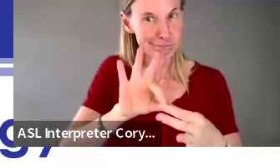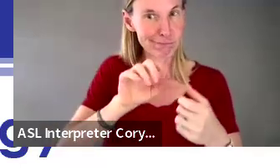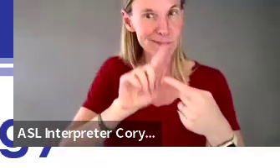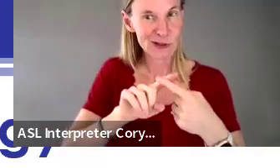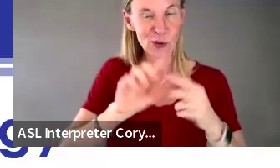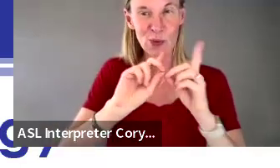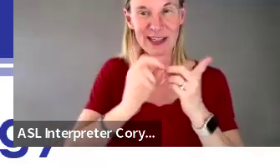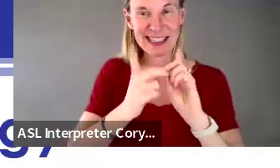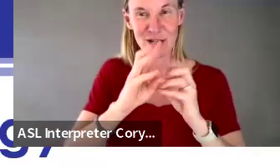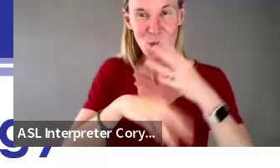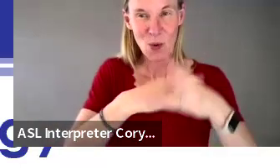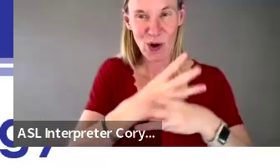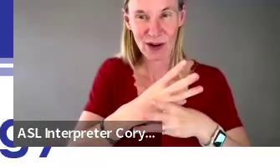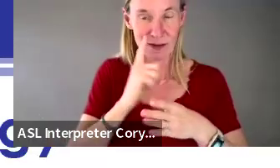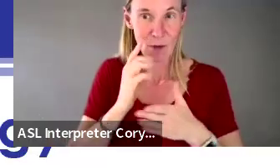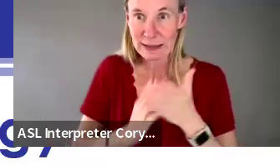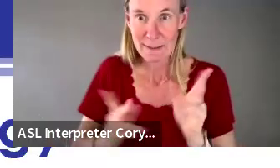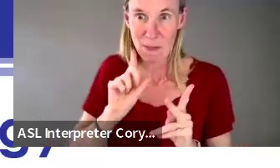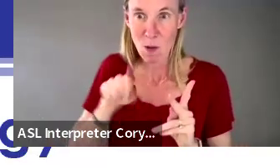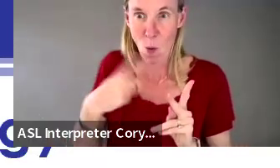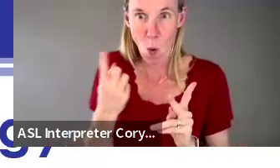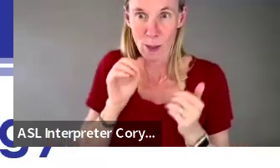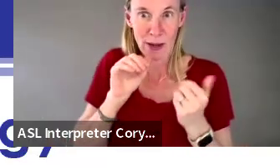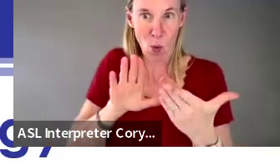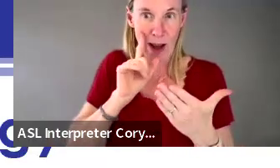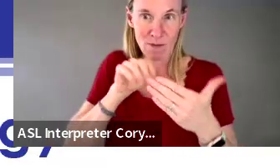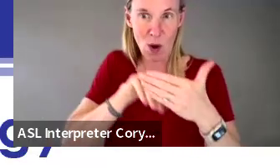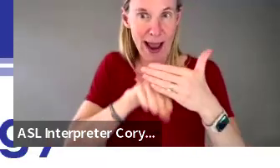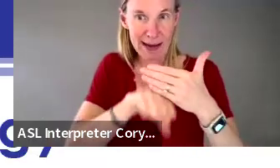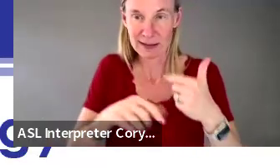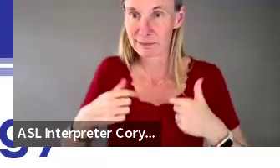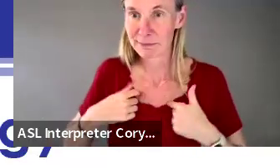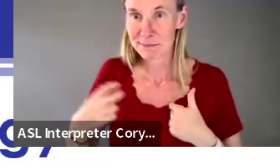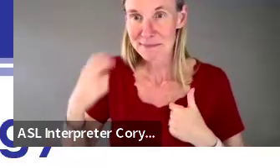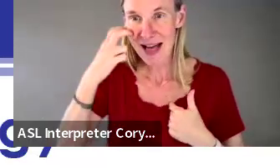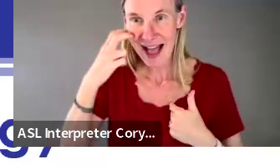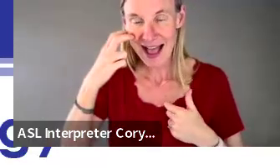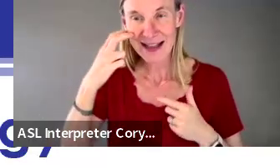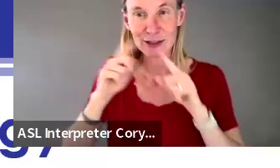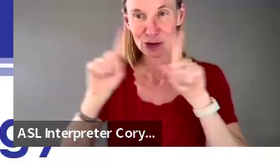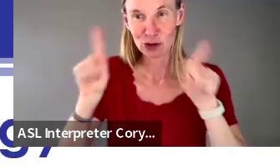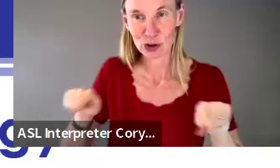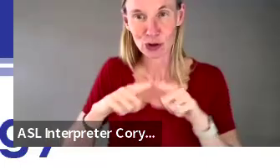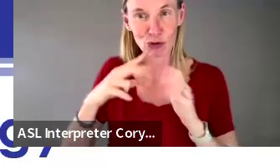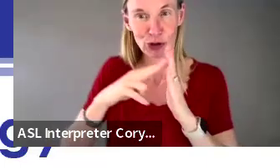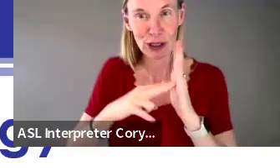the only means of access. So, as I said earlier, I'm a blind screen reader user. Um,